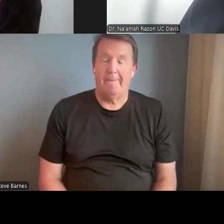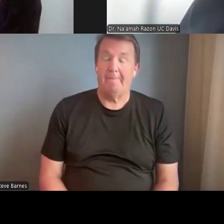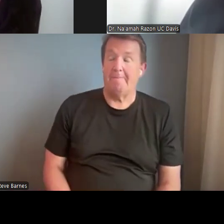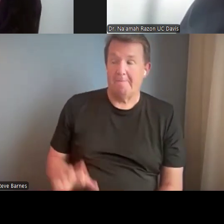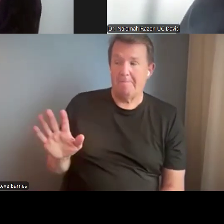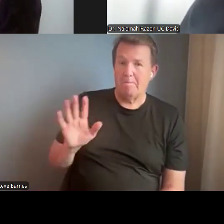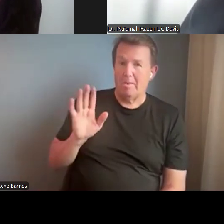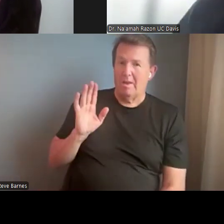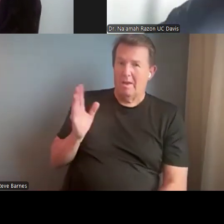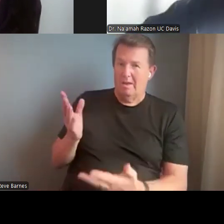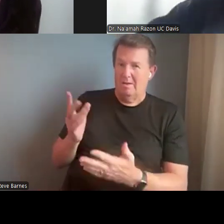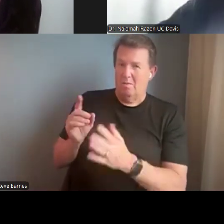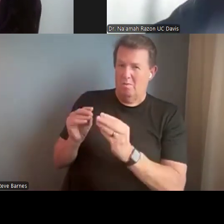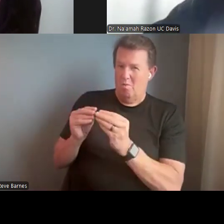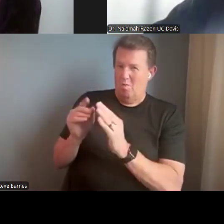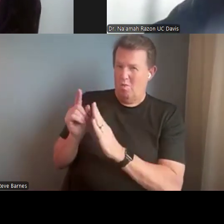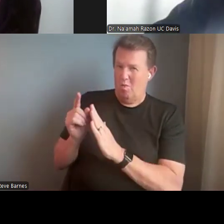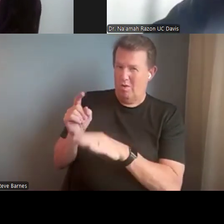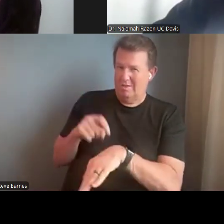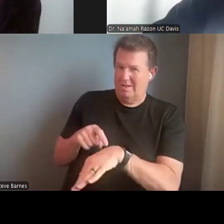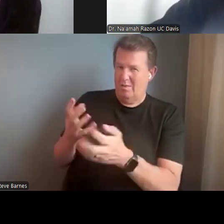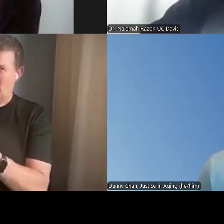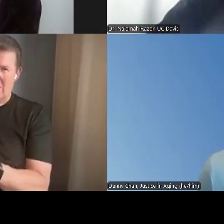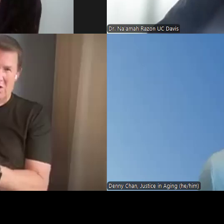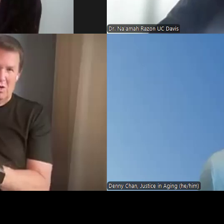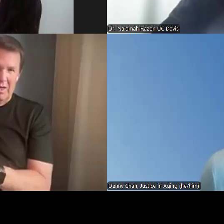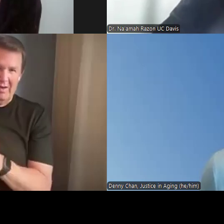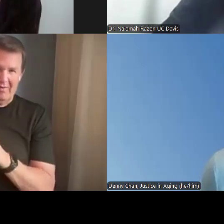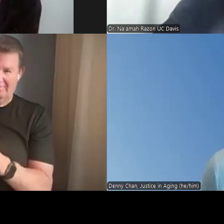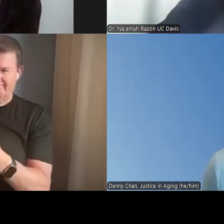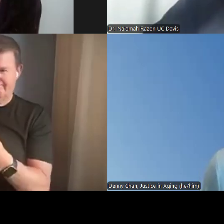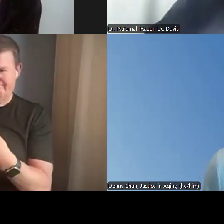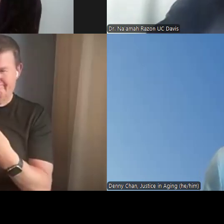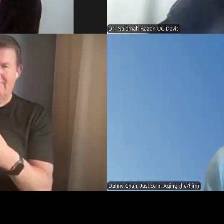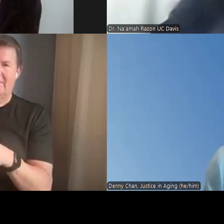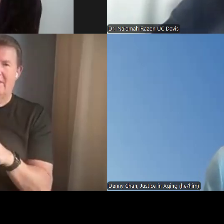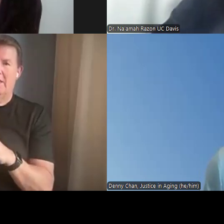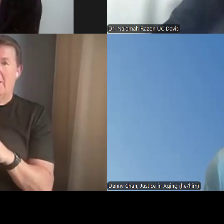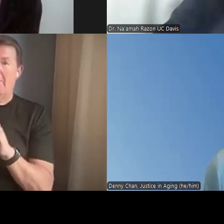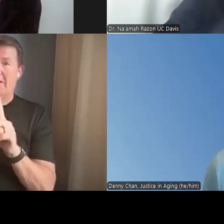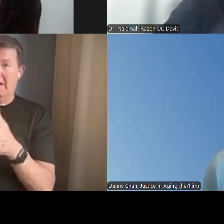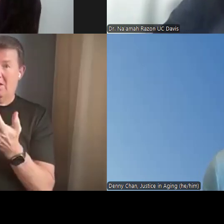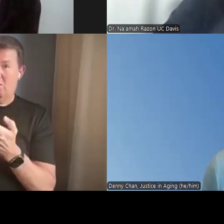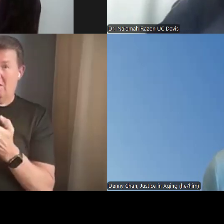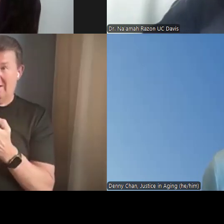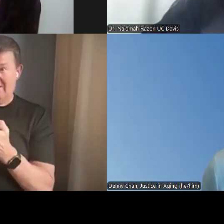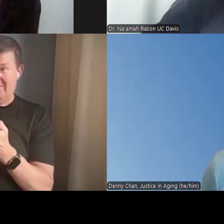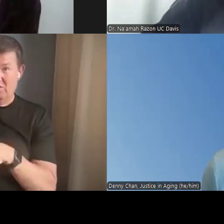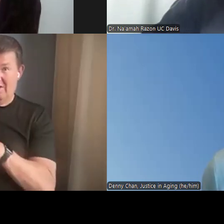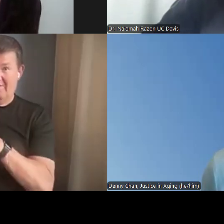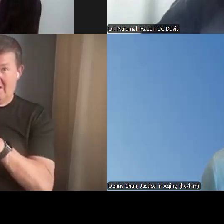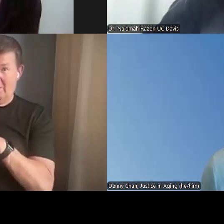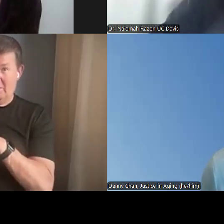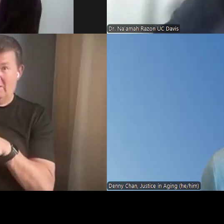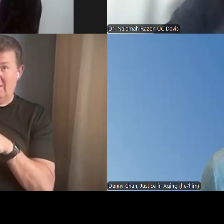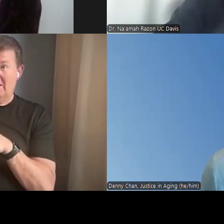from Diana, Danny, and Lynn on this as well. But I would also love if you're available to bring you all back after you're finished your study,